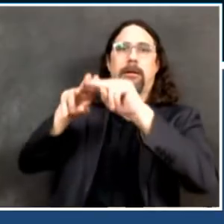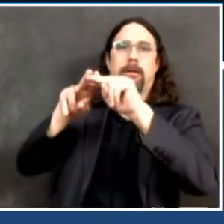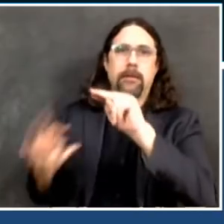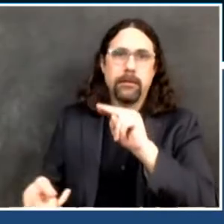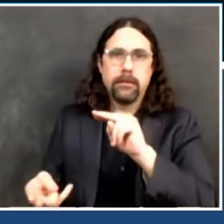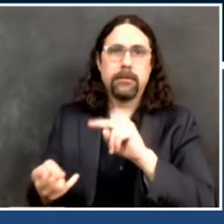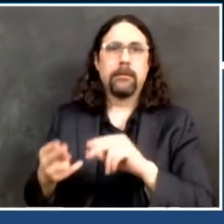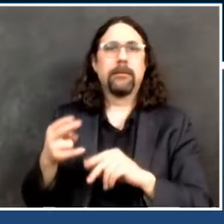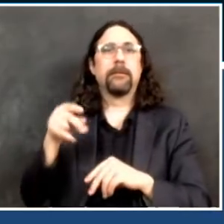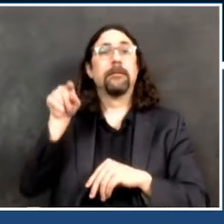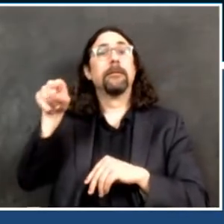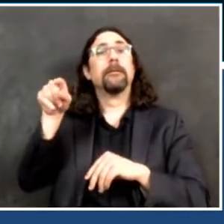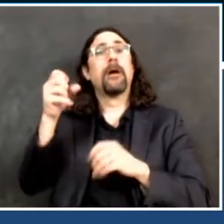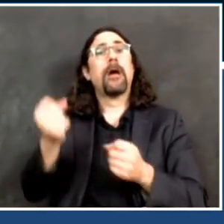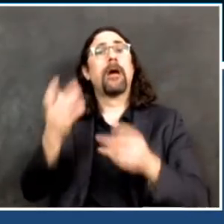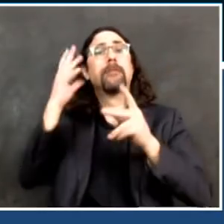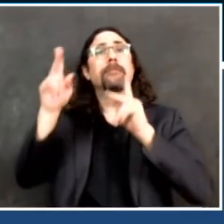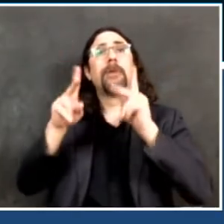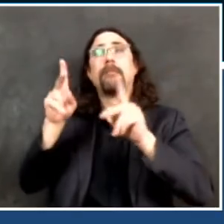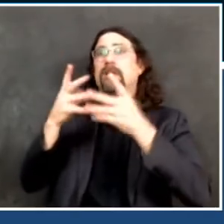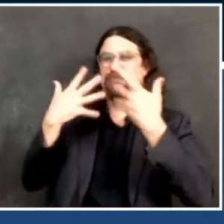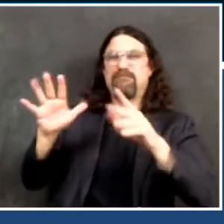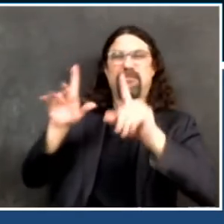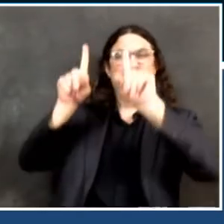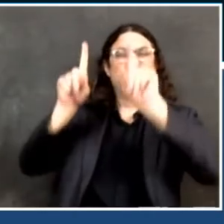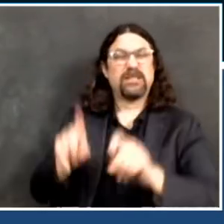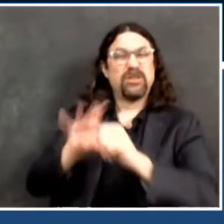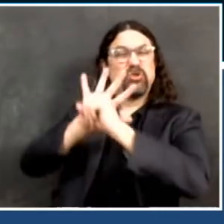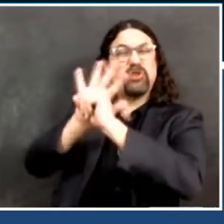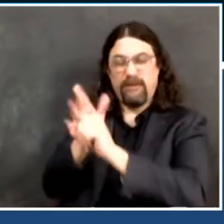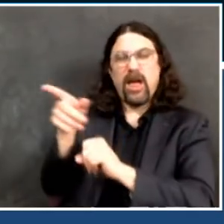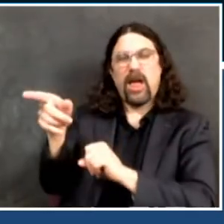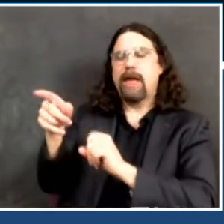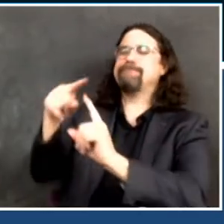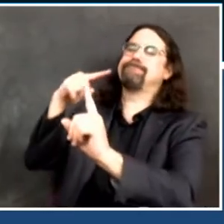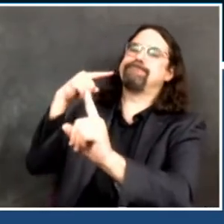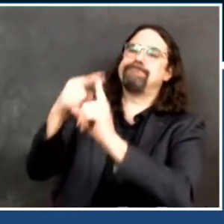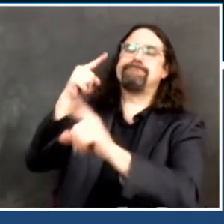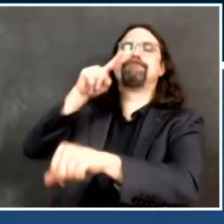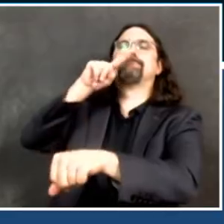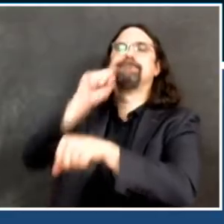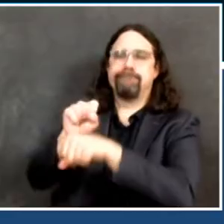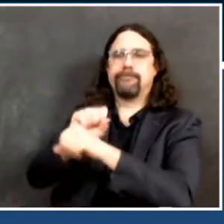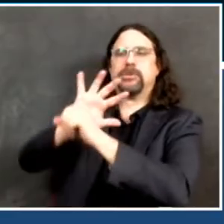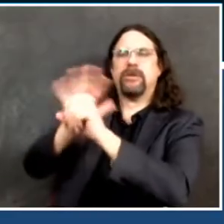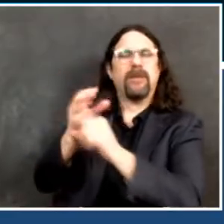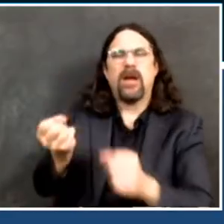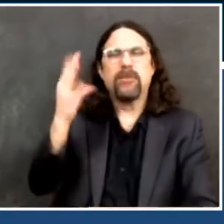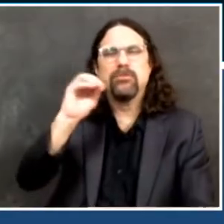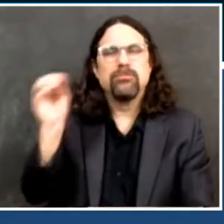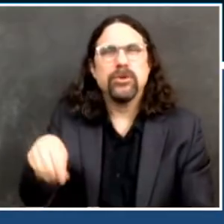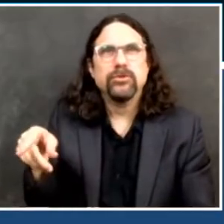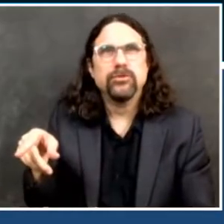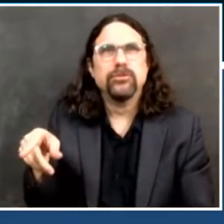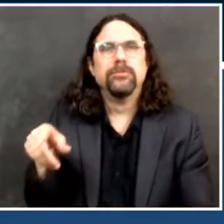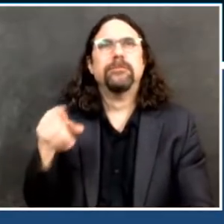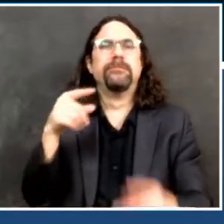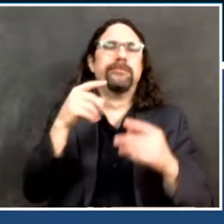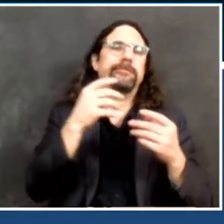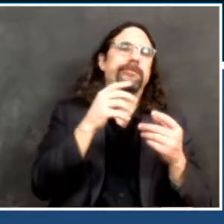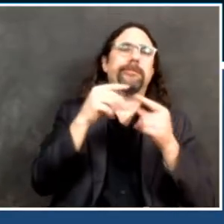some of the folks with the toughest conditions. April 12th, 84% went down. April 13th